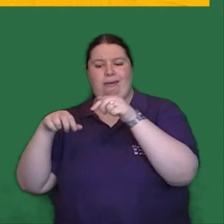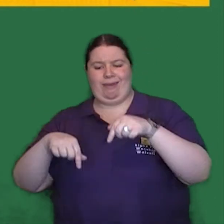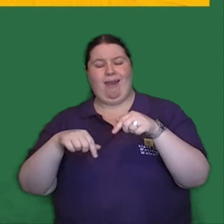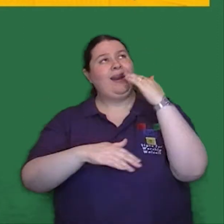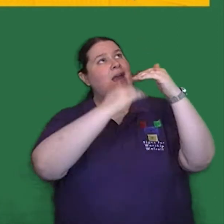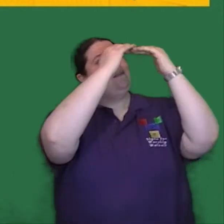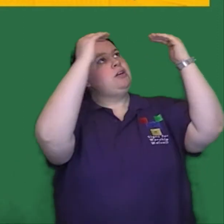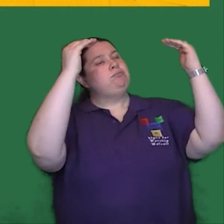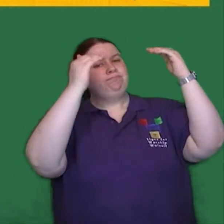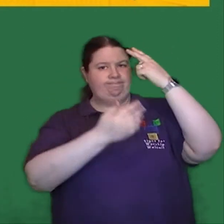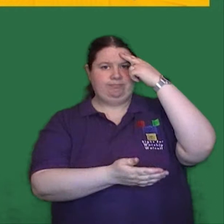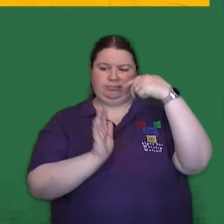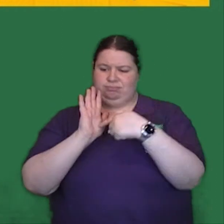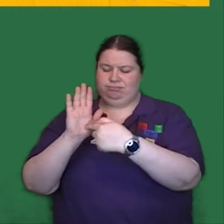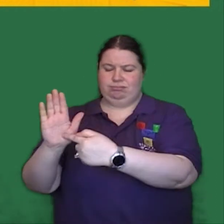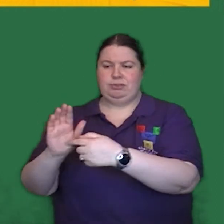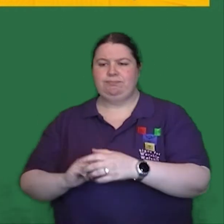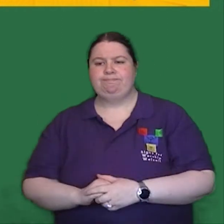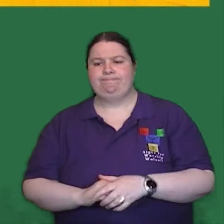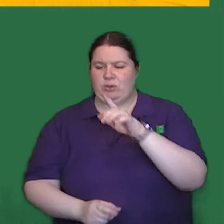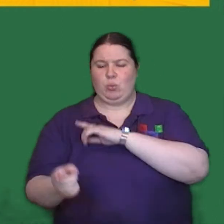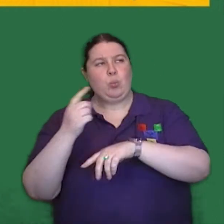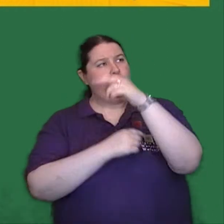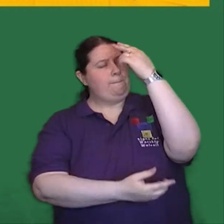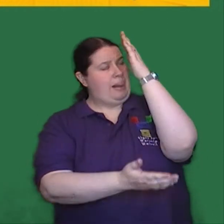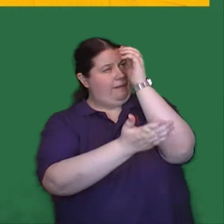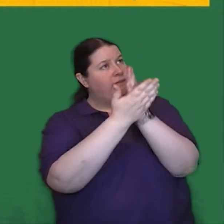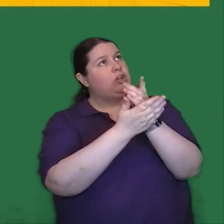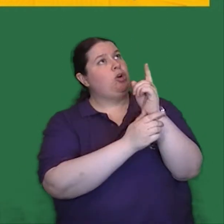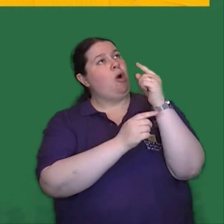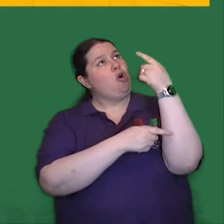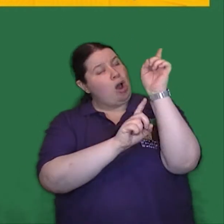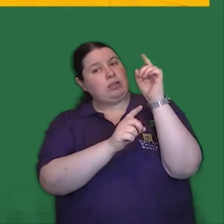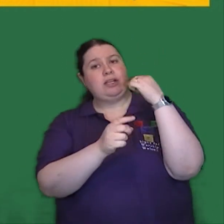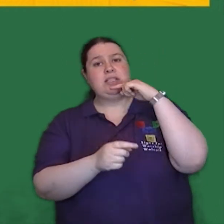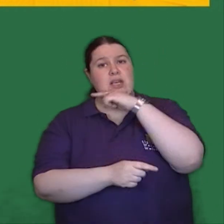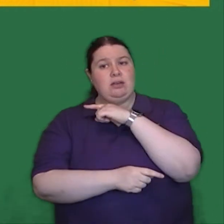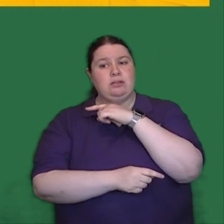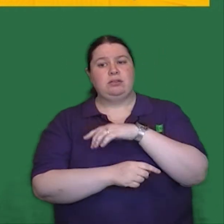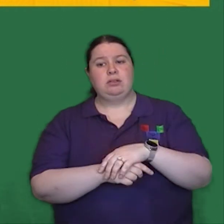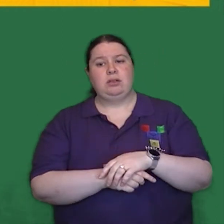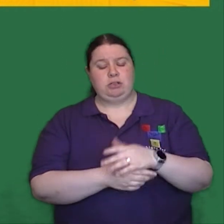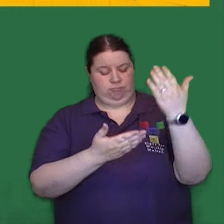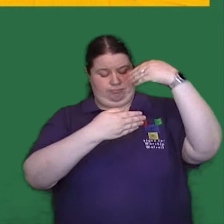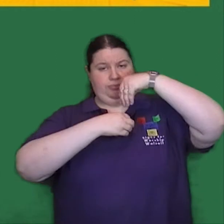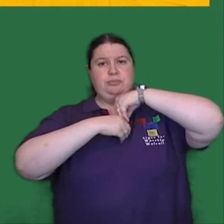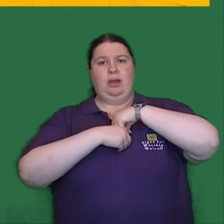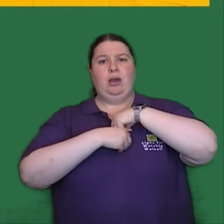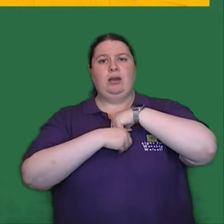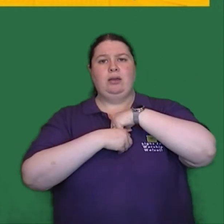in heaven and on earth is named. We believe in God the Son, who lives in our hearts through